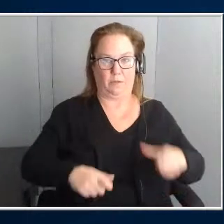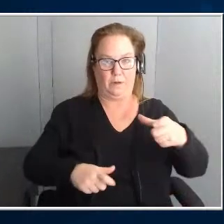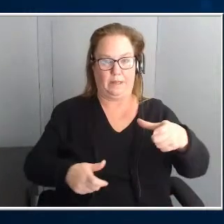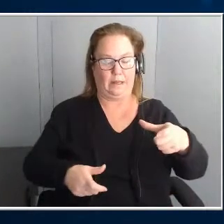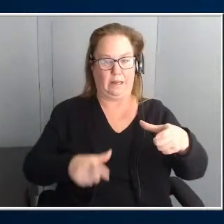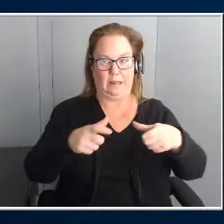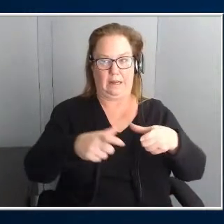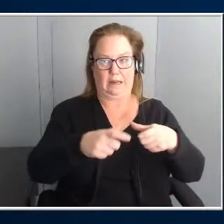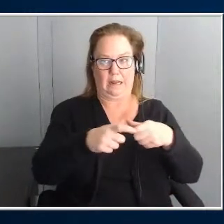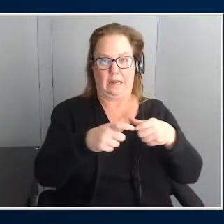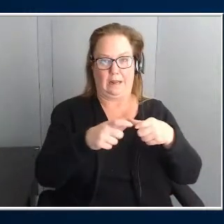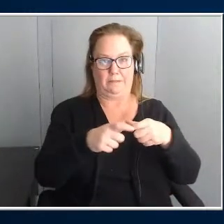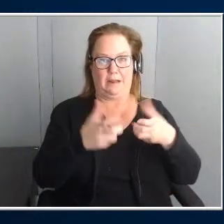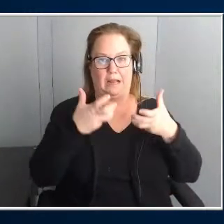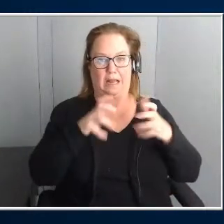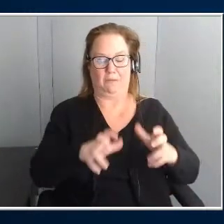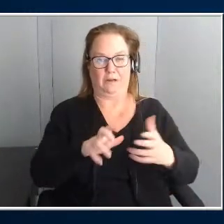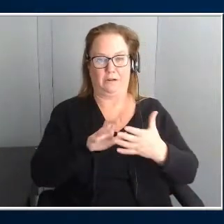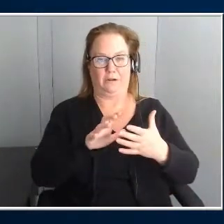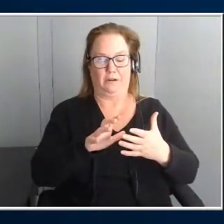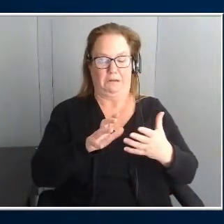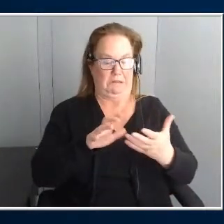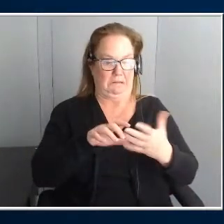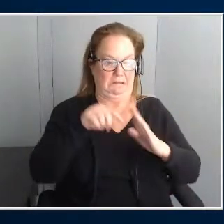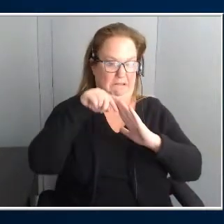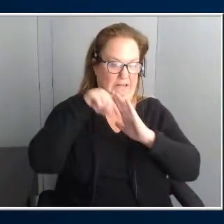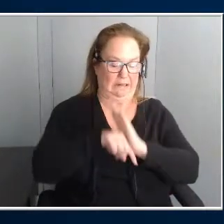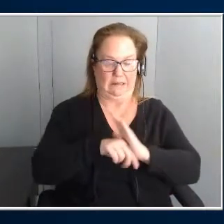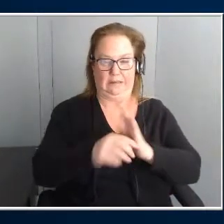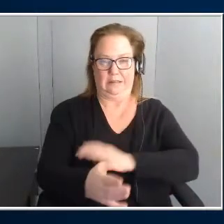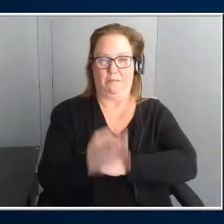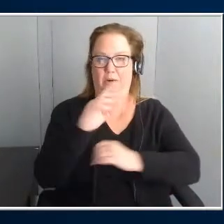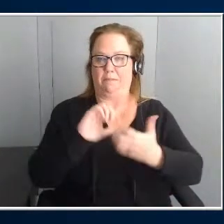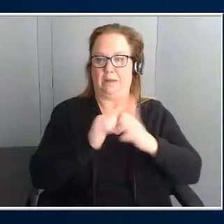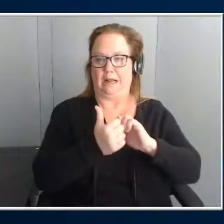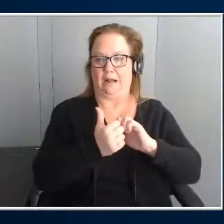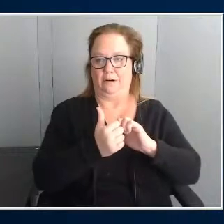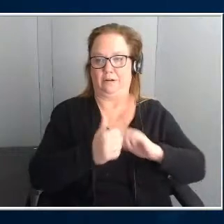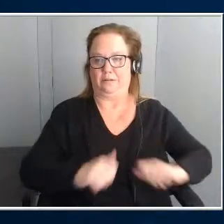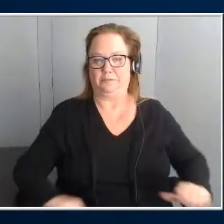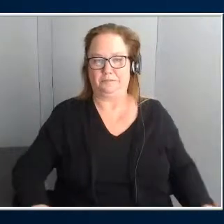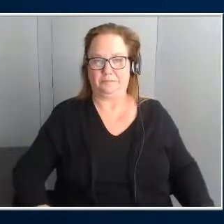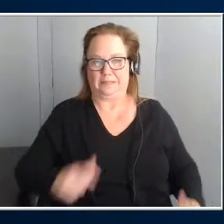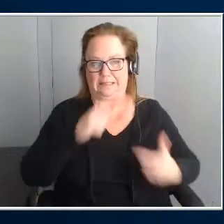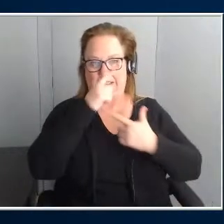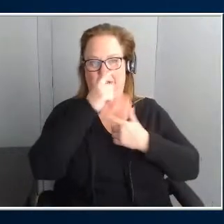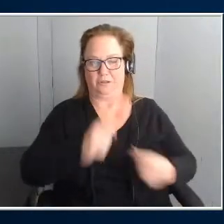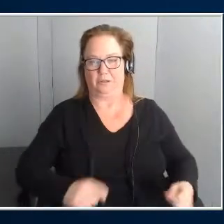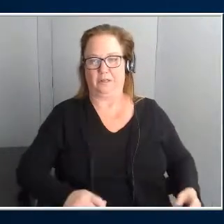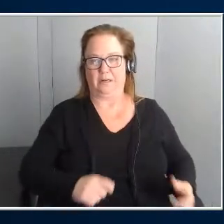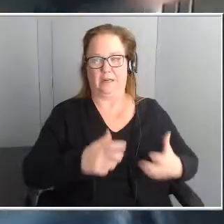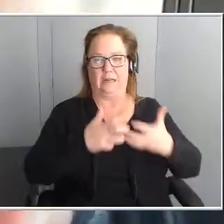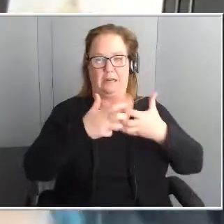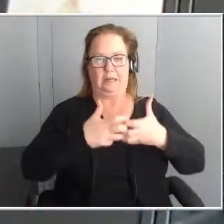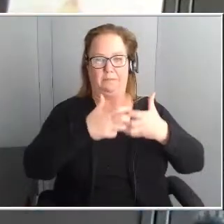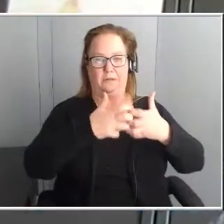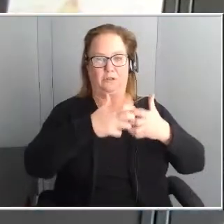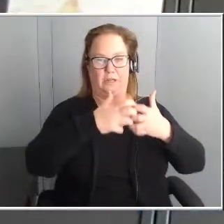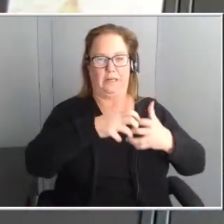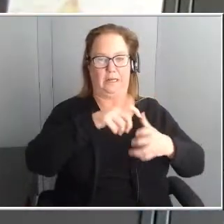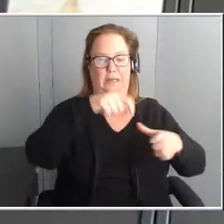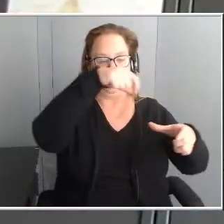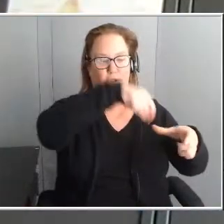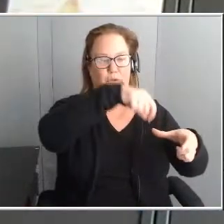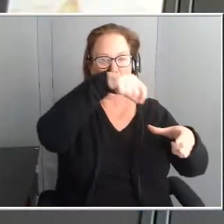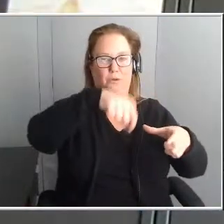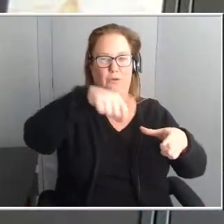I don't want to get too graphic in the morning, but how do you do that? It's so interesting. There's a machine that has a tube that goes